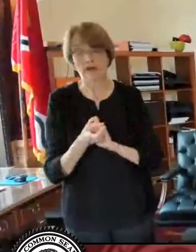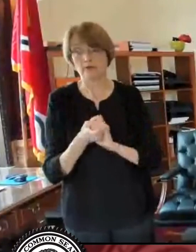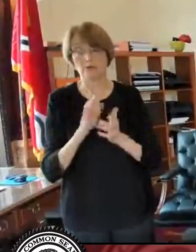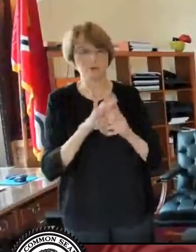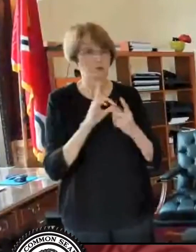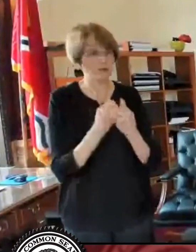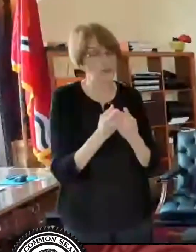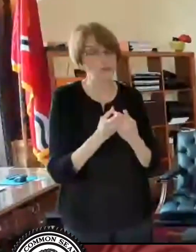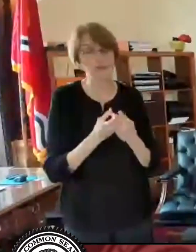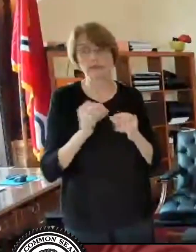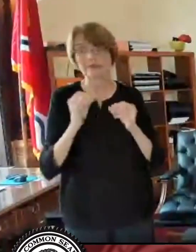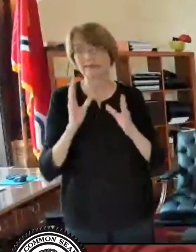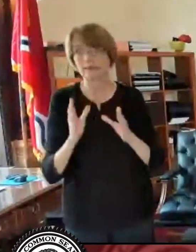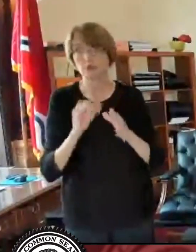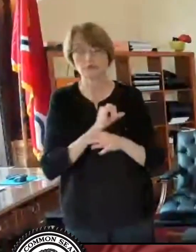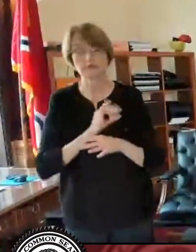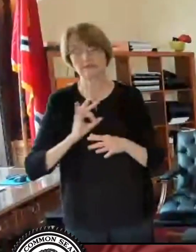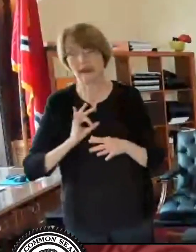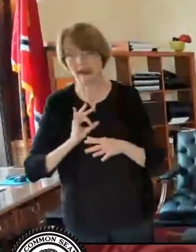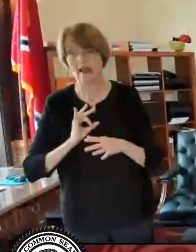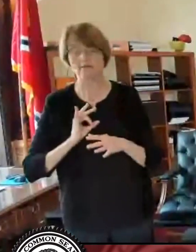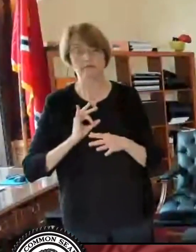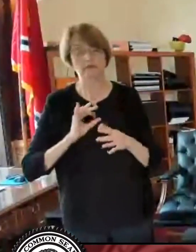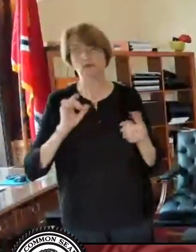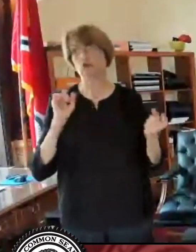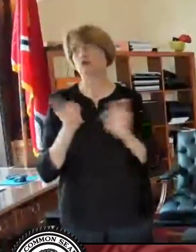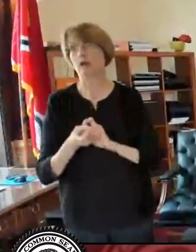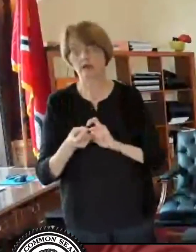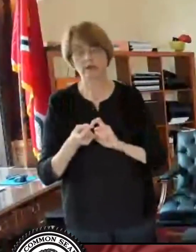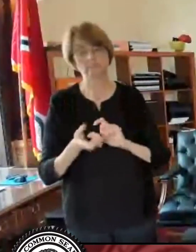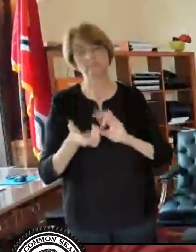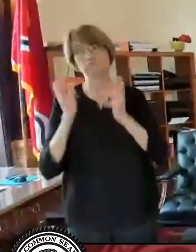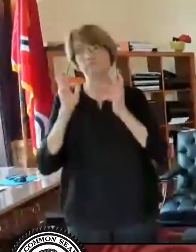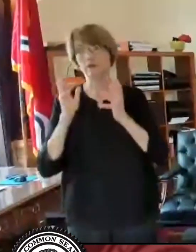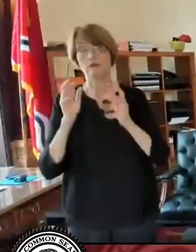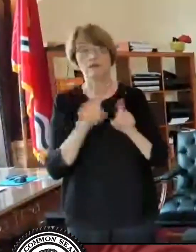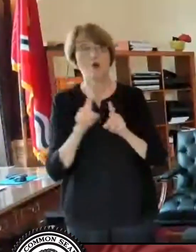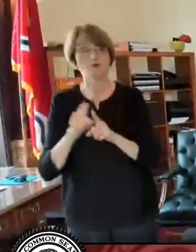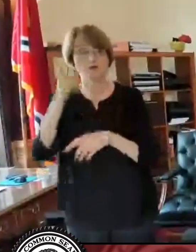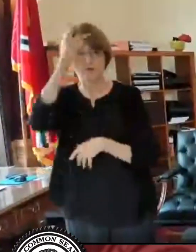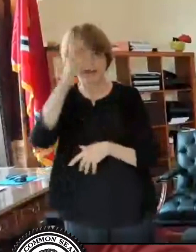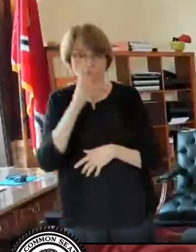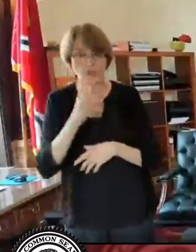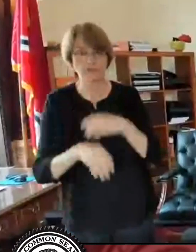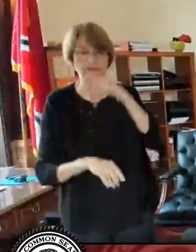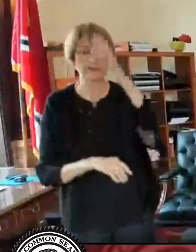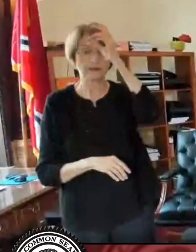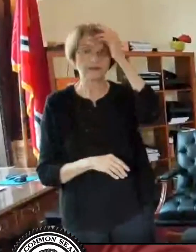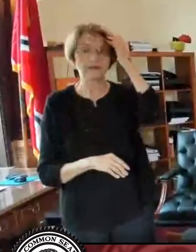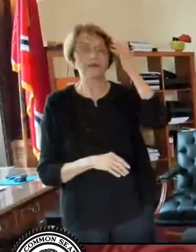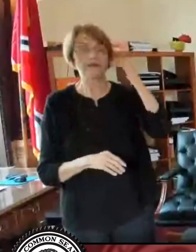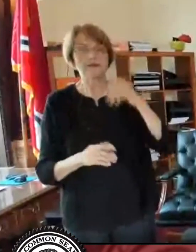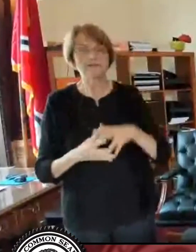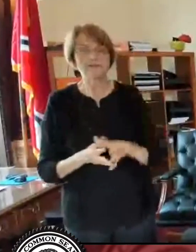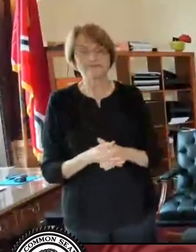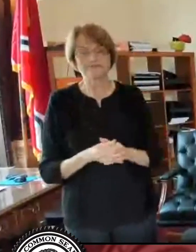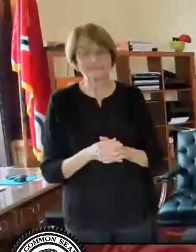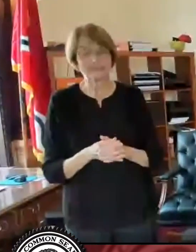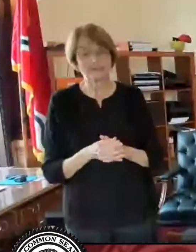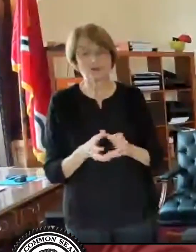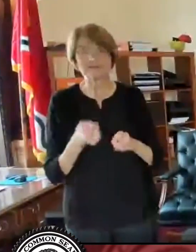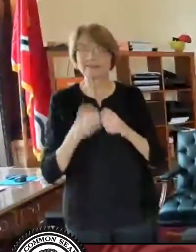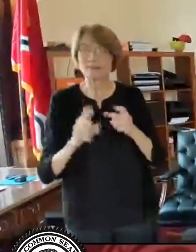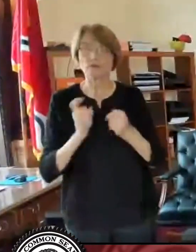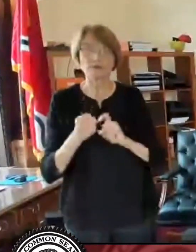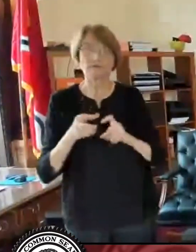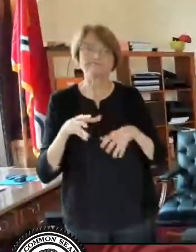it's a big change for teachers and staff, and we know it's a very big change for parents, and a difficult change.